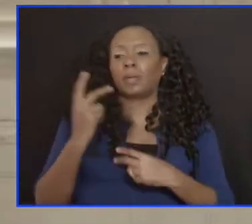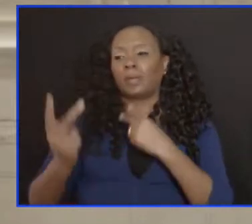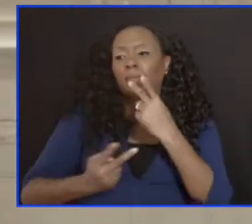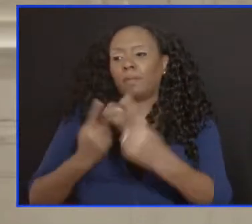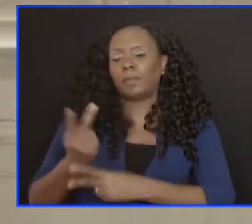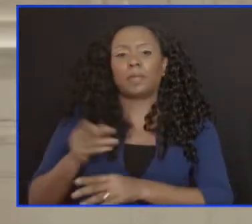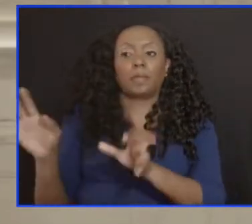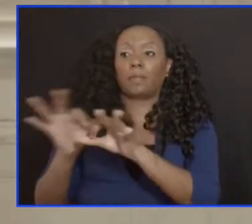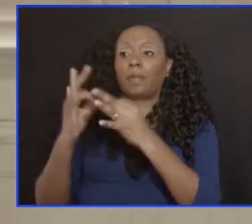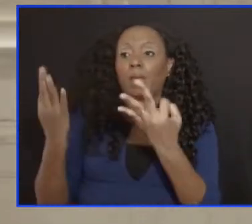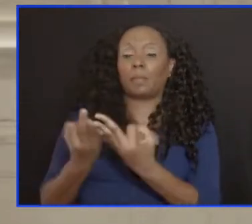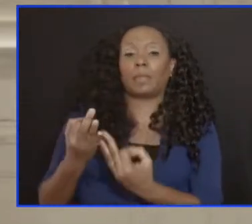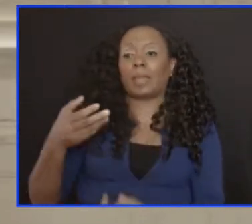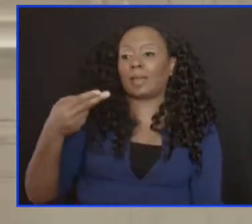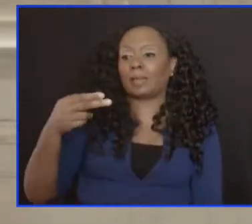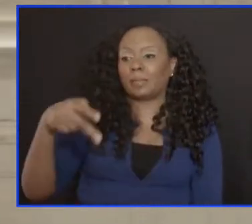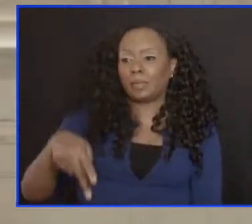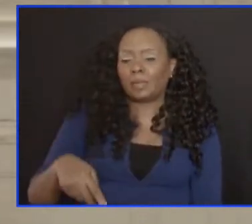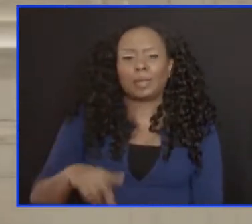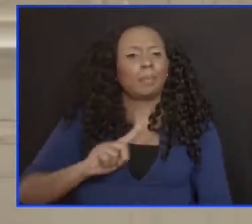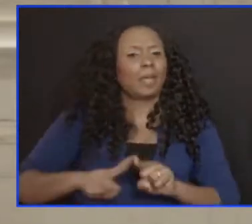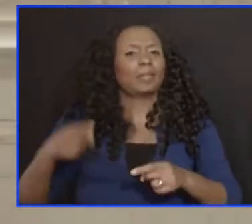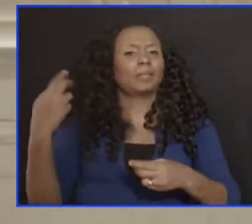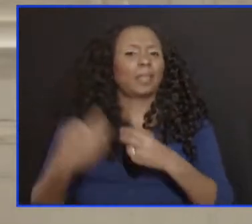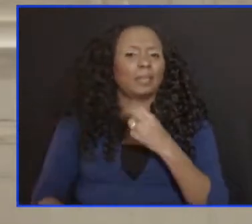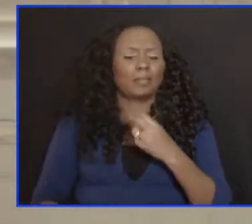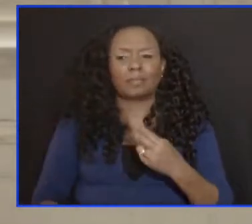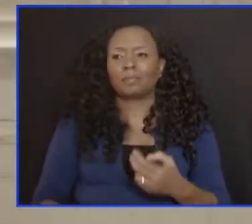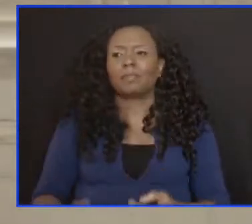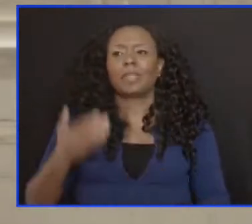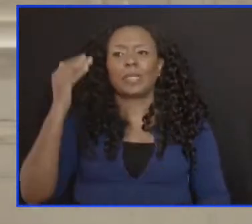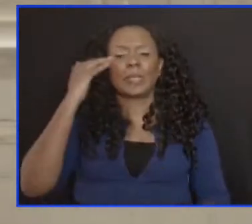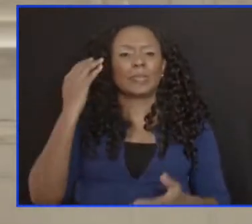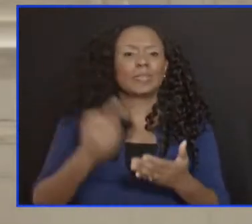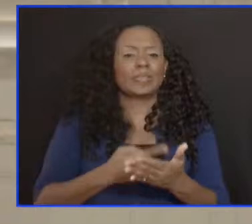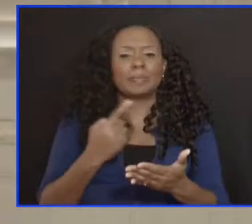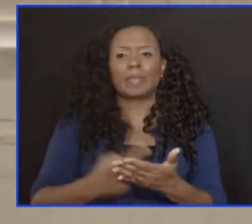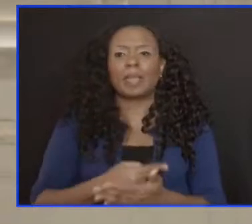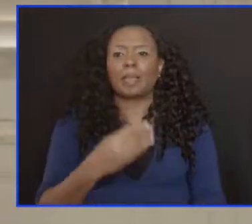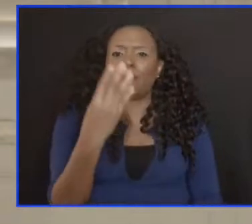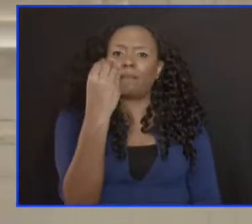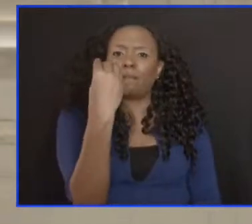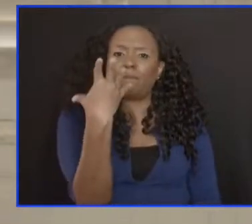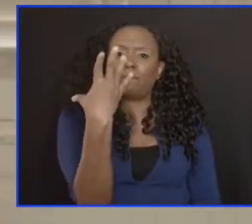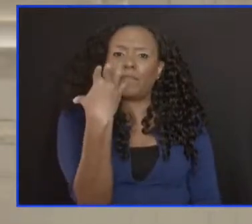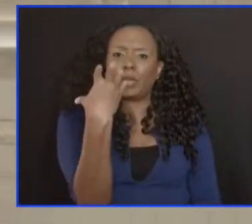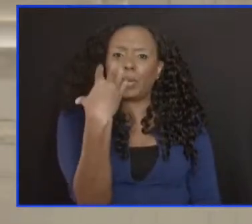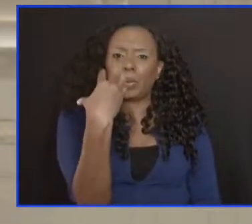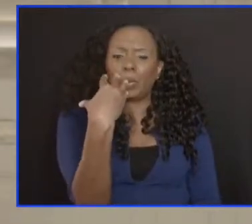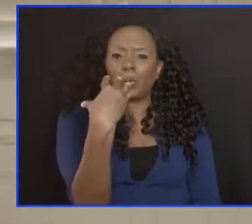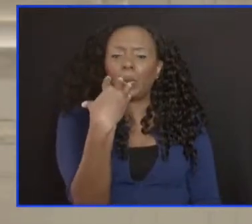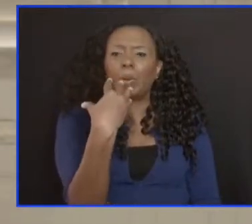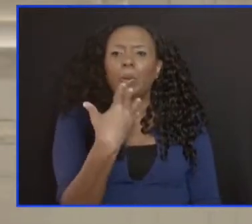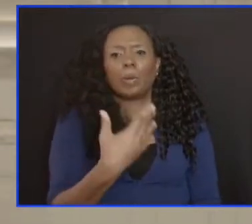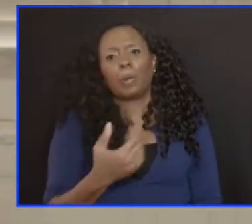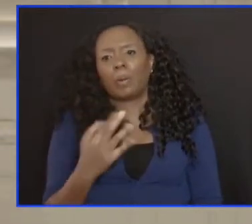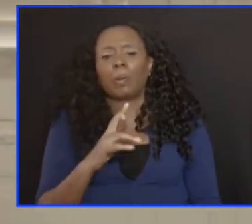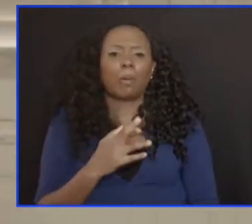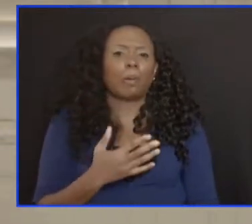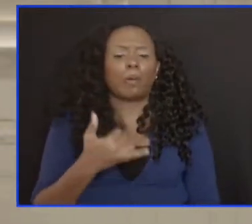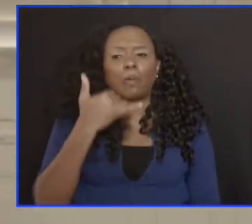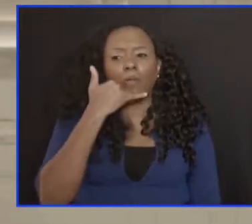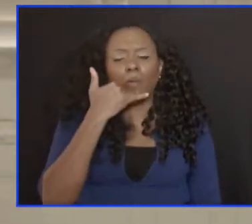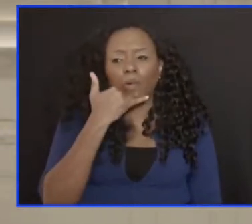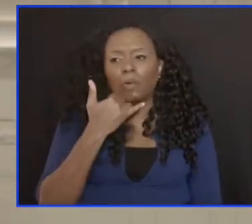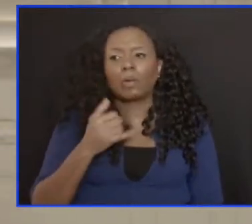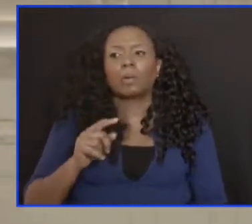in isolation, and yes, you may have a video call, yes, you may hear them on the phone, but it is difficult. So what we've come up with, certainly as a team, and it's